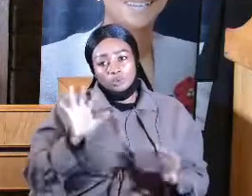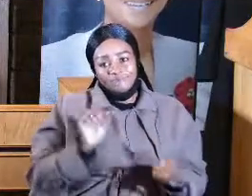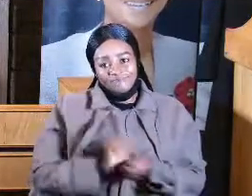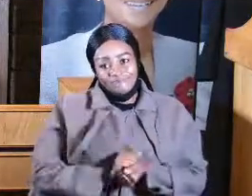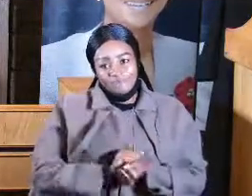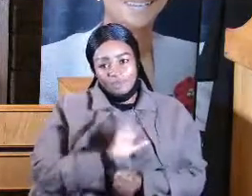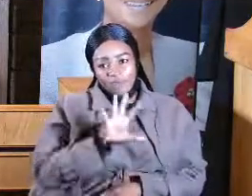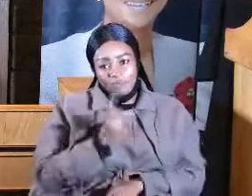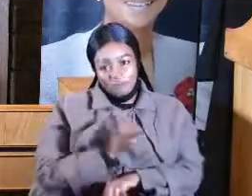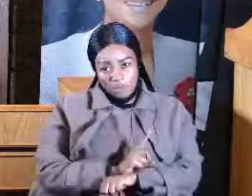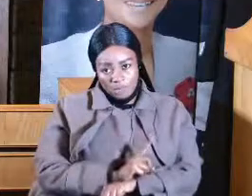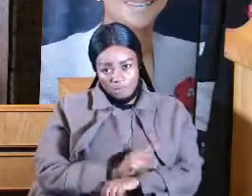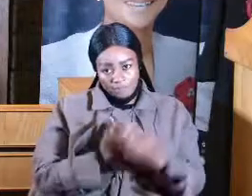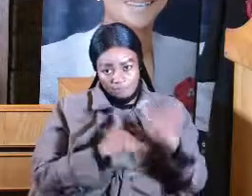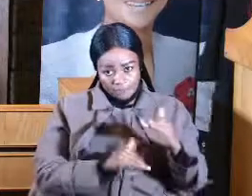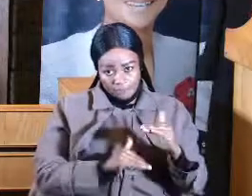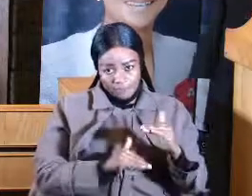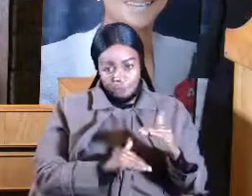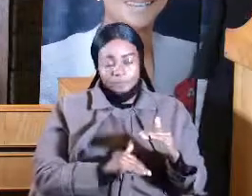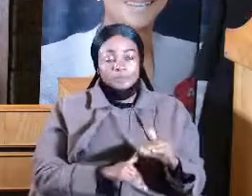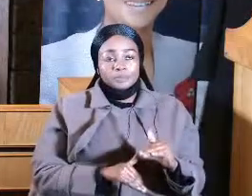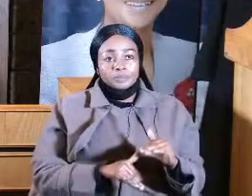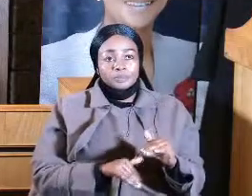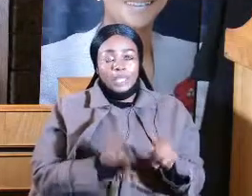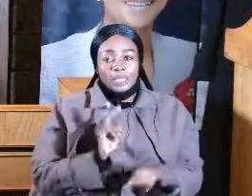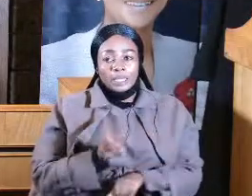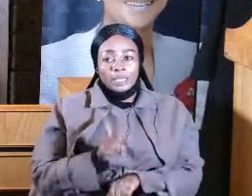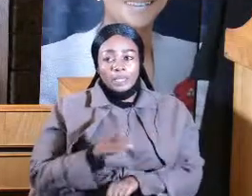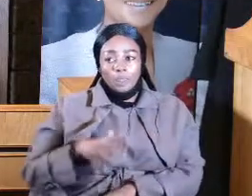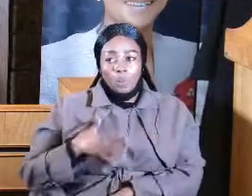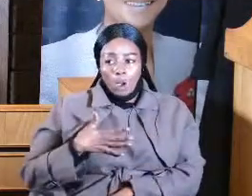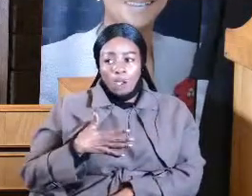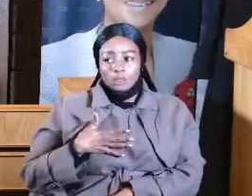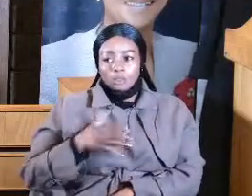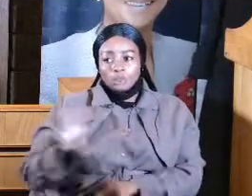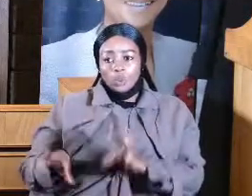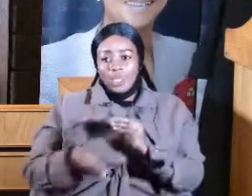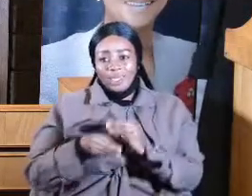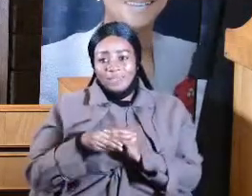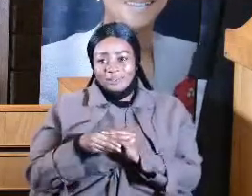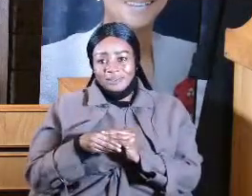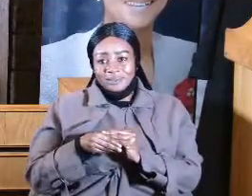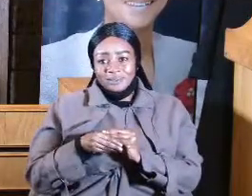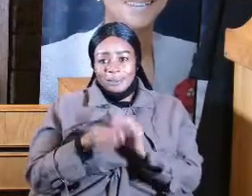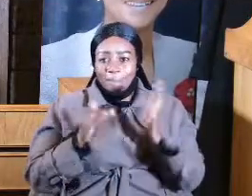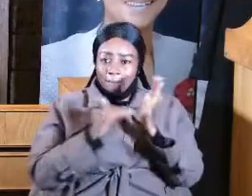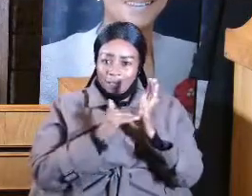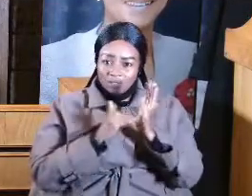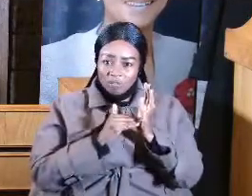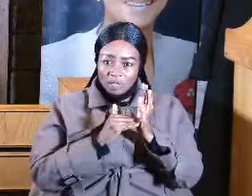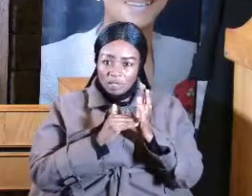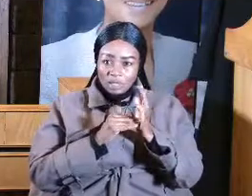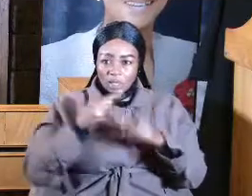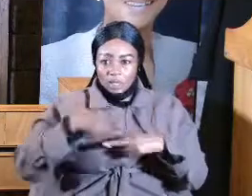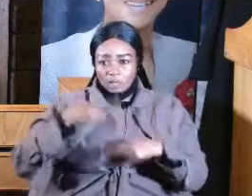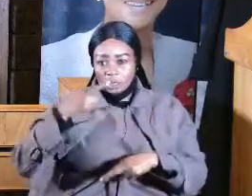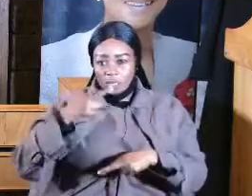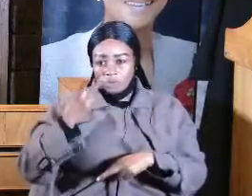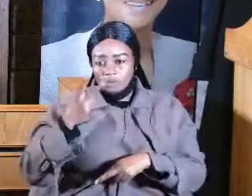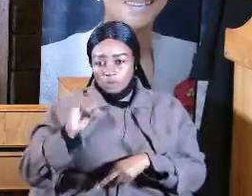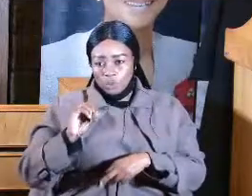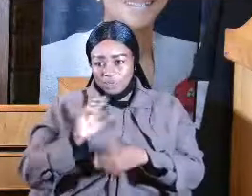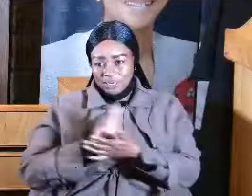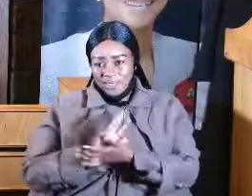to do that. But here, I also wanted to talk about the matric results of 2019.